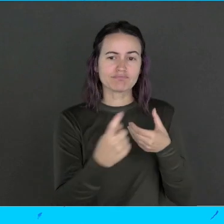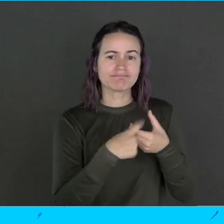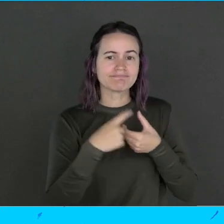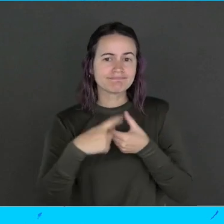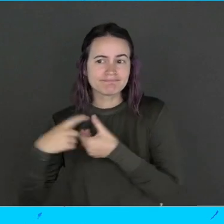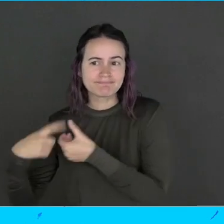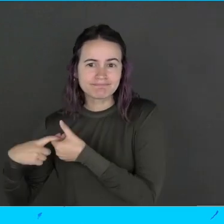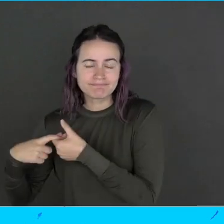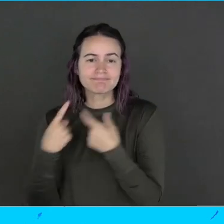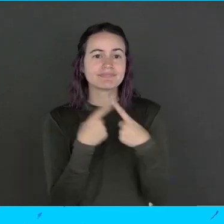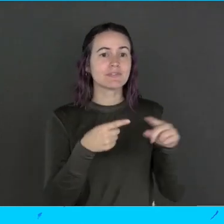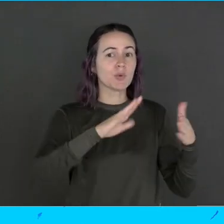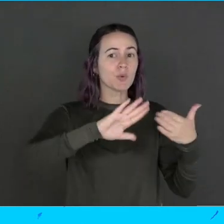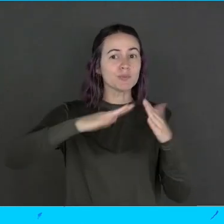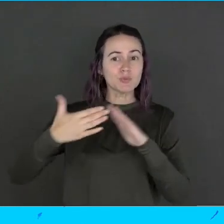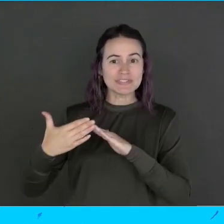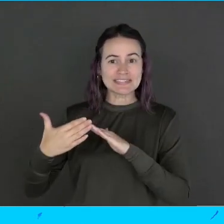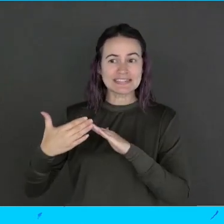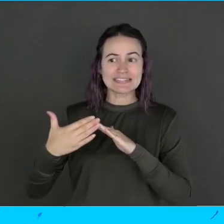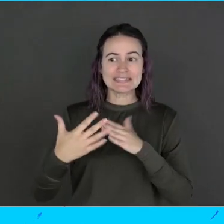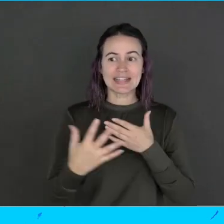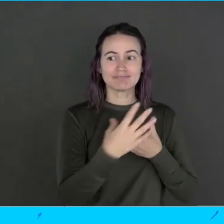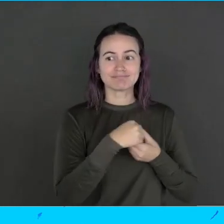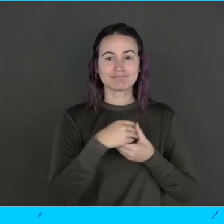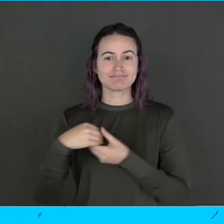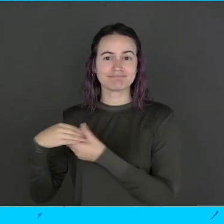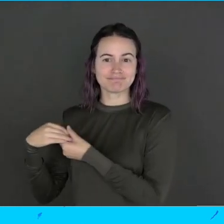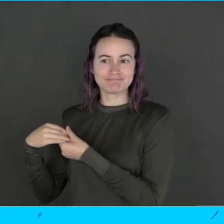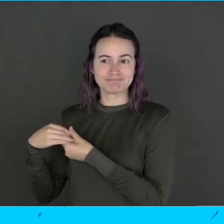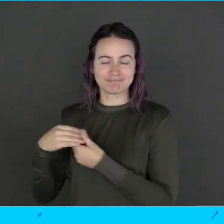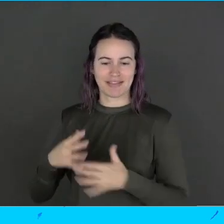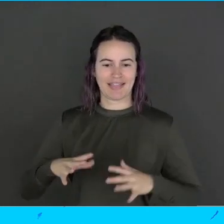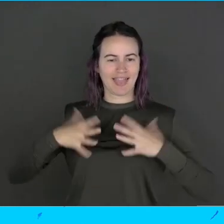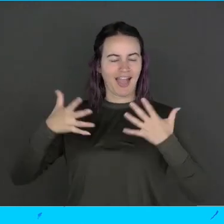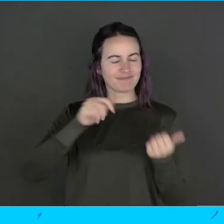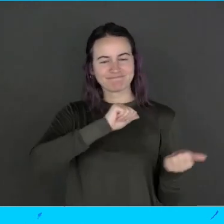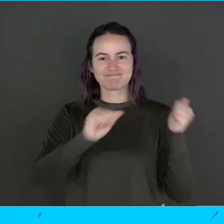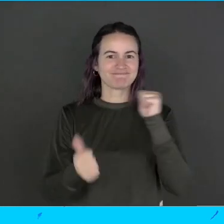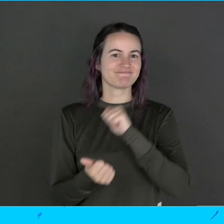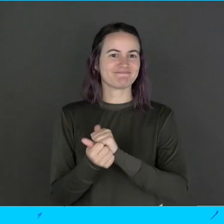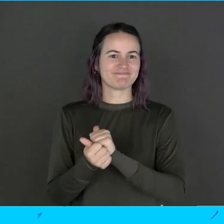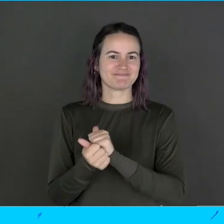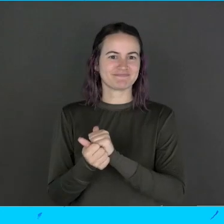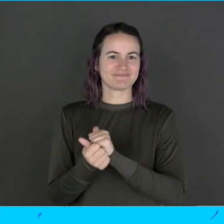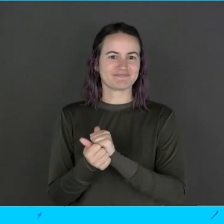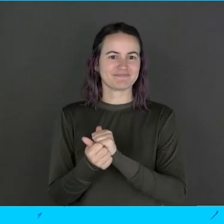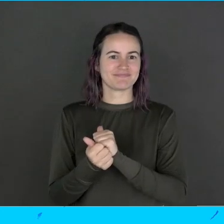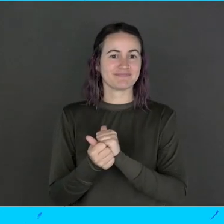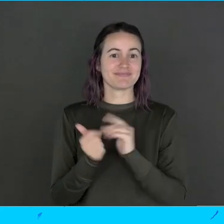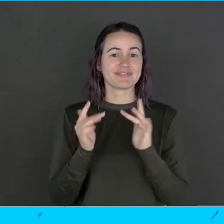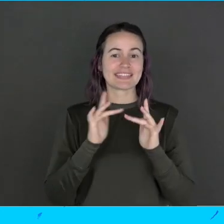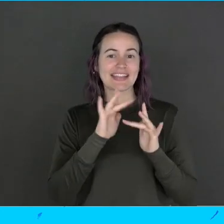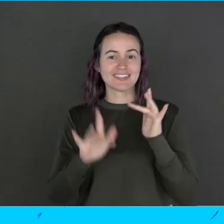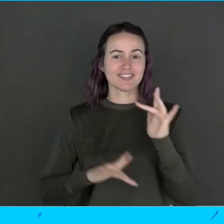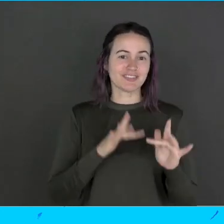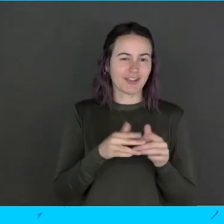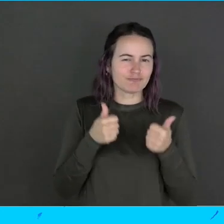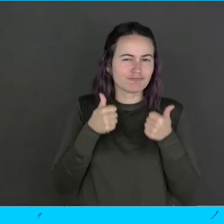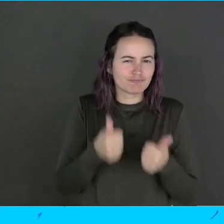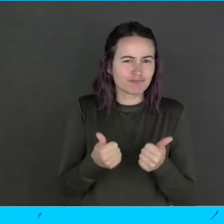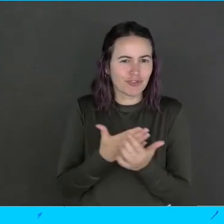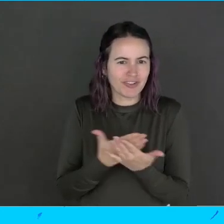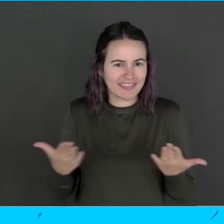be connected, and more lives will be changed. Internet of Good Things. Live better